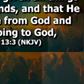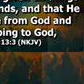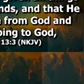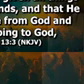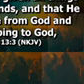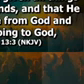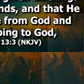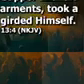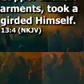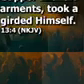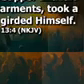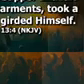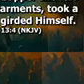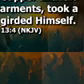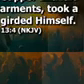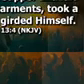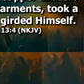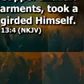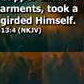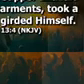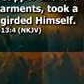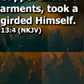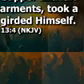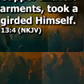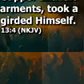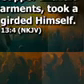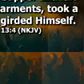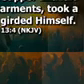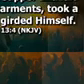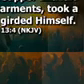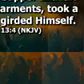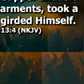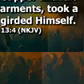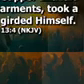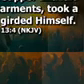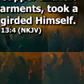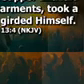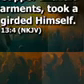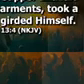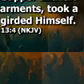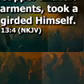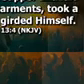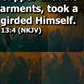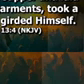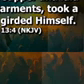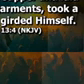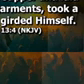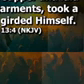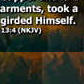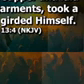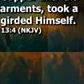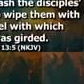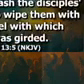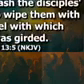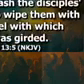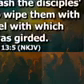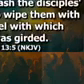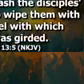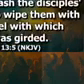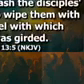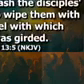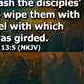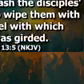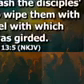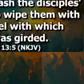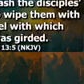from God and was going to God what did he do Rose from supper and laid aside His Garment took a towel and guarded himself look